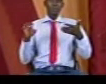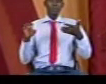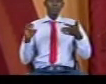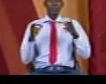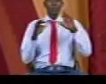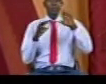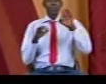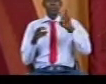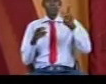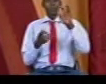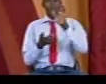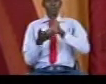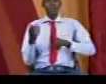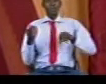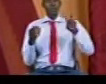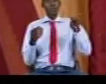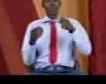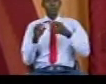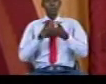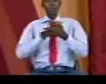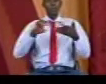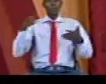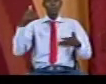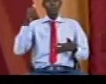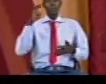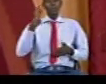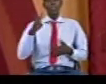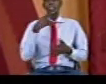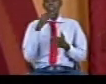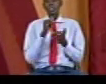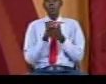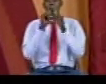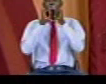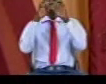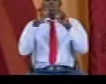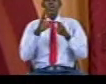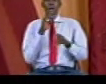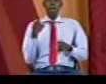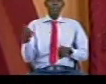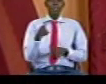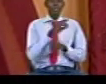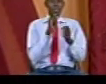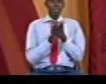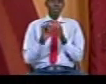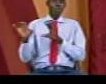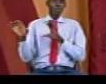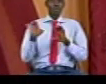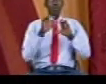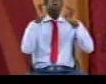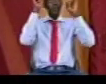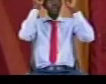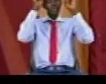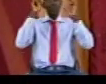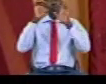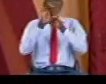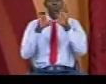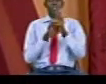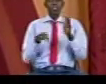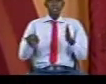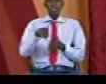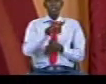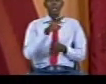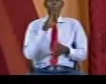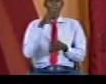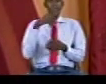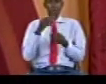reading from verse 14. It says, blessed are they that do his commandments. Those are the obedient sons, and they're getting